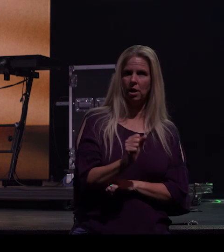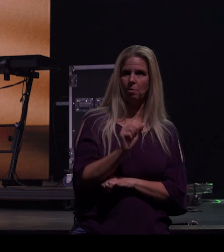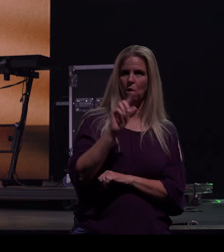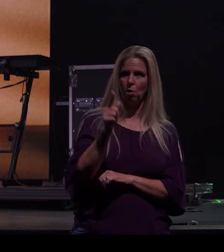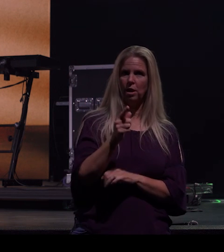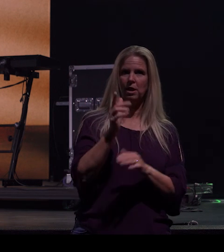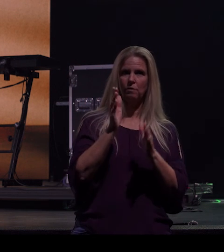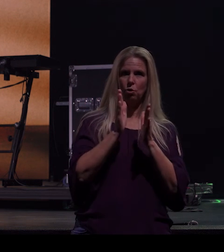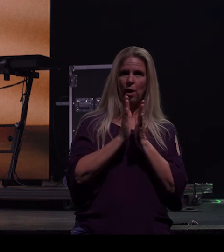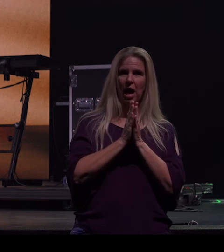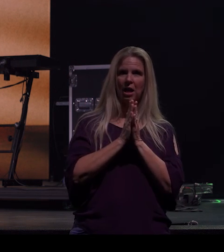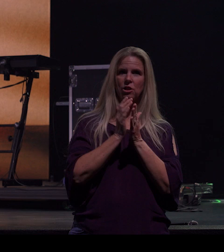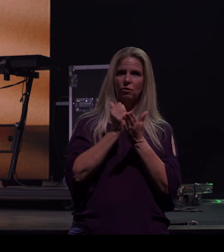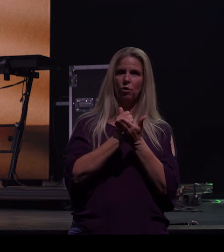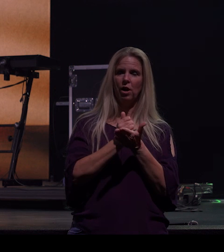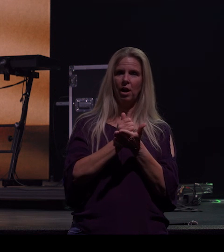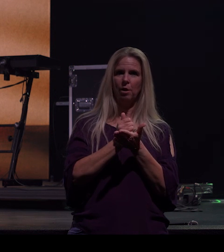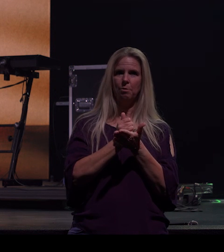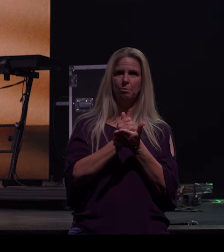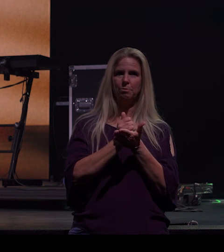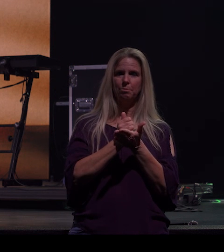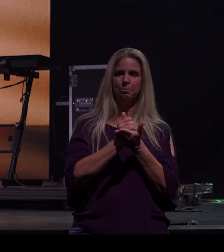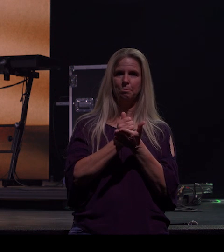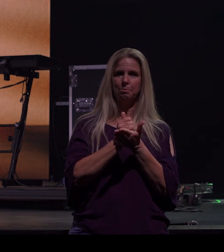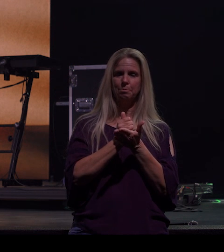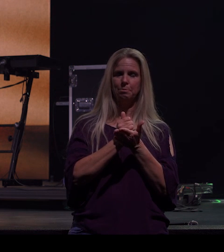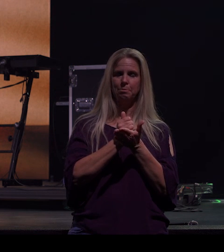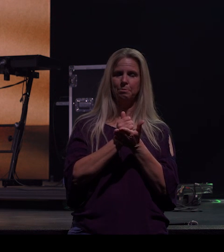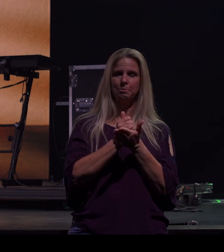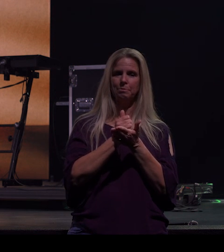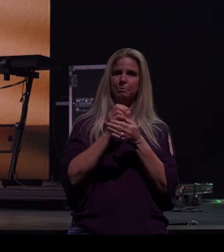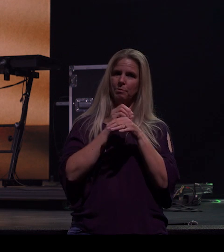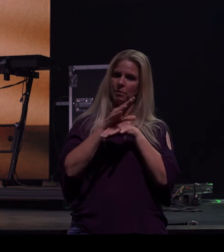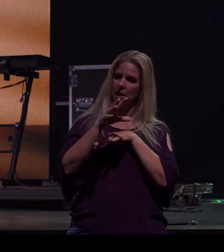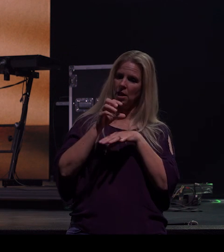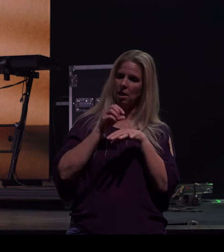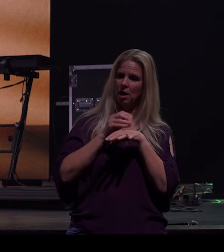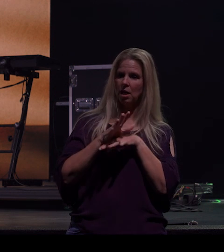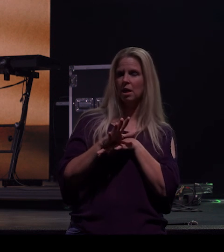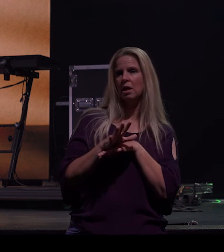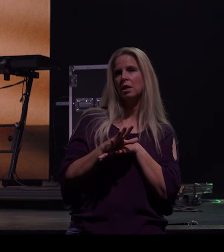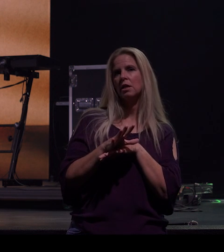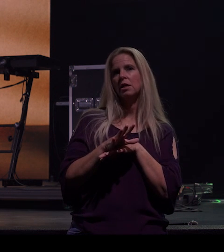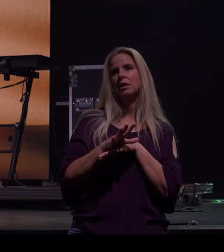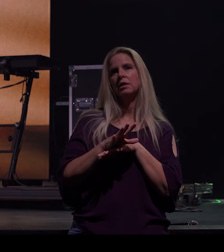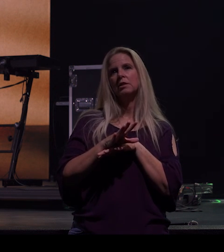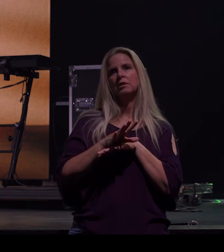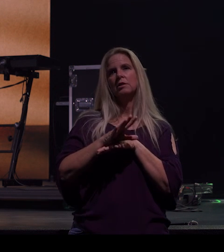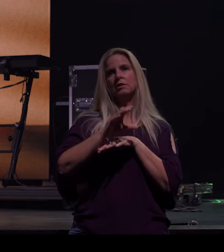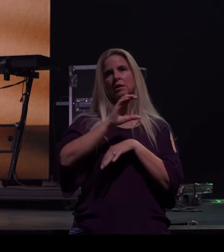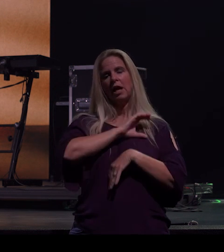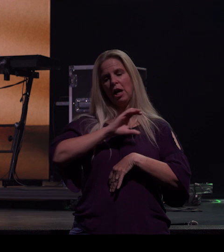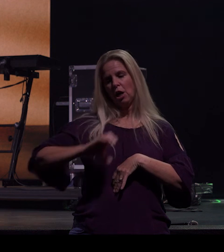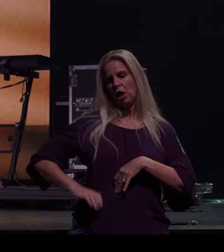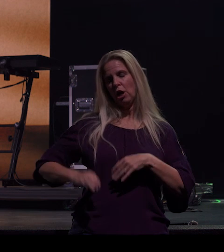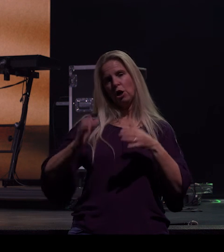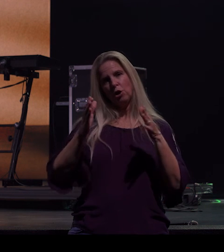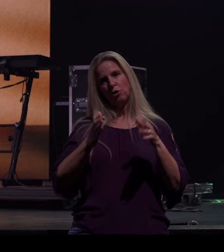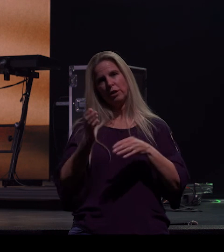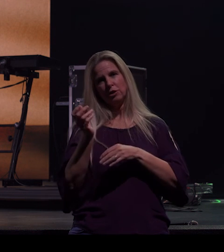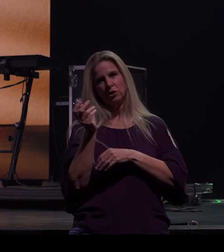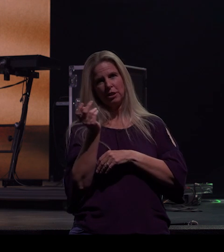help and advice and godly couples in this church that want to come alongside you or go